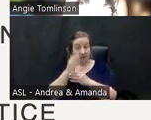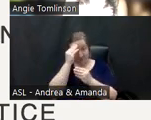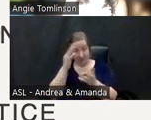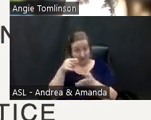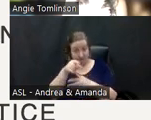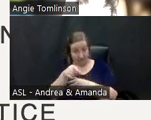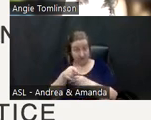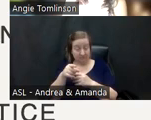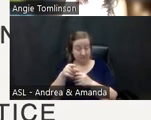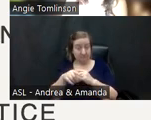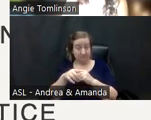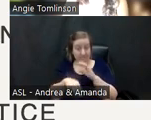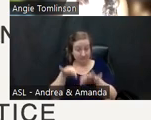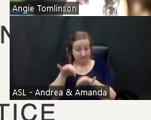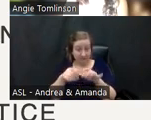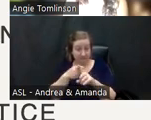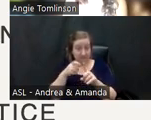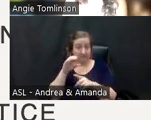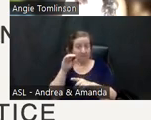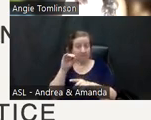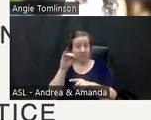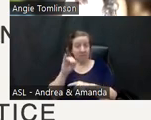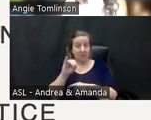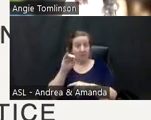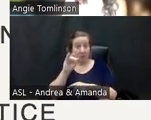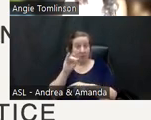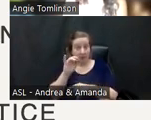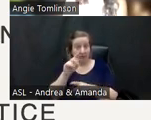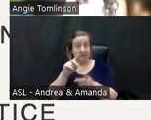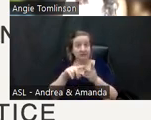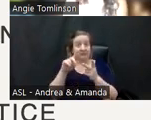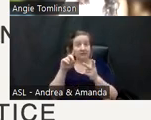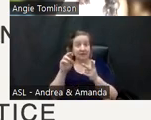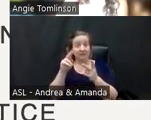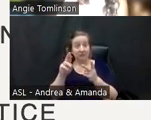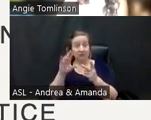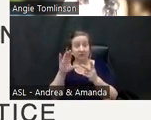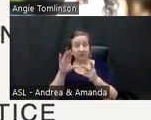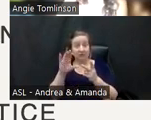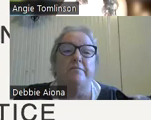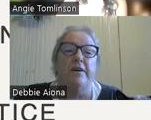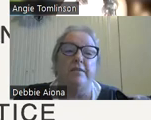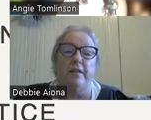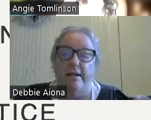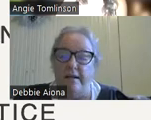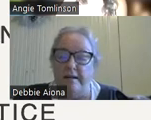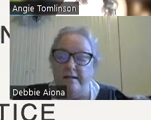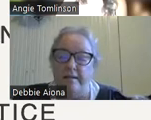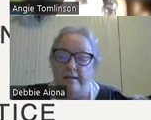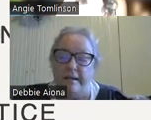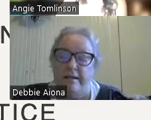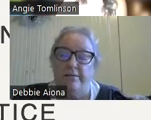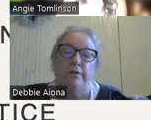that she found from Oakland, Denver City, and County? Are you okay with that, Debbie? I am fine with that,